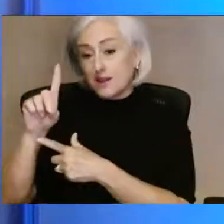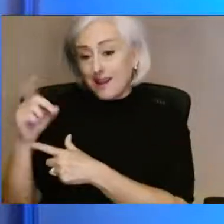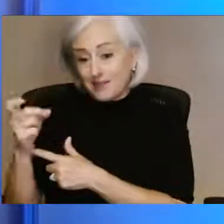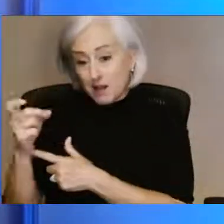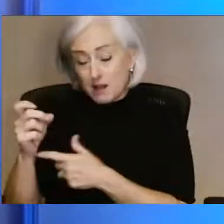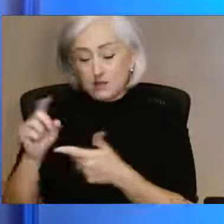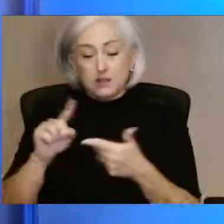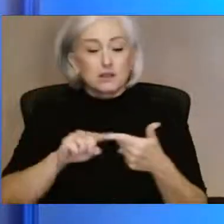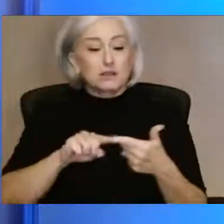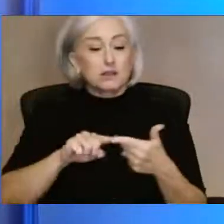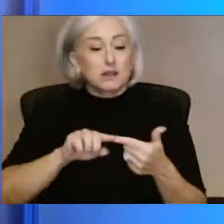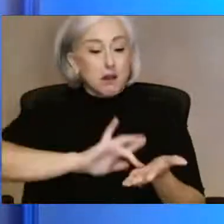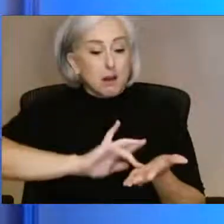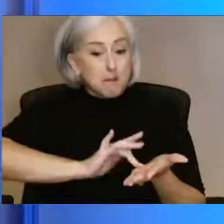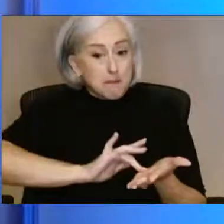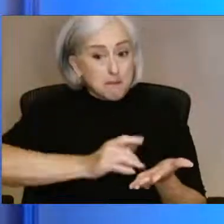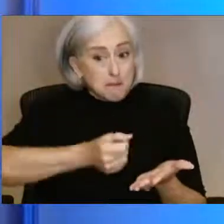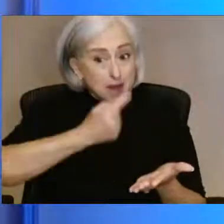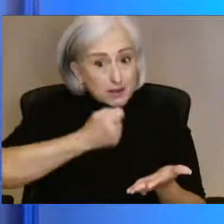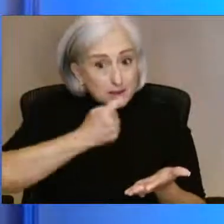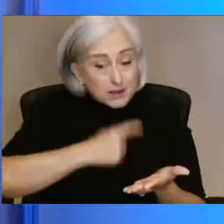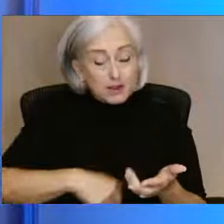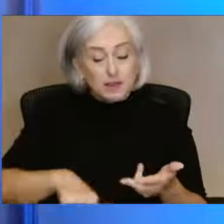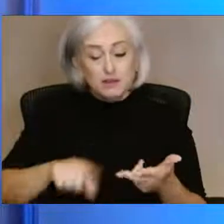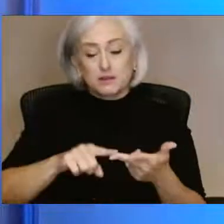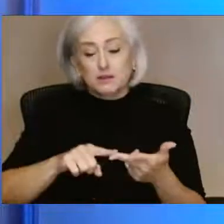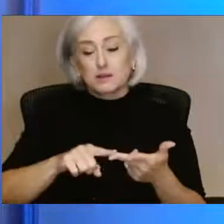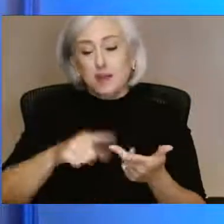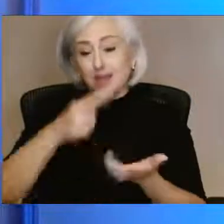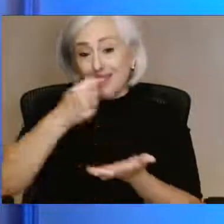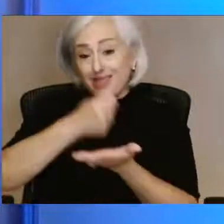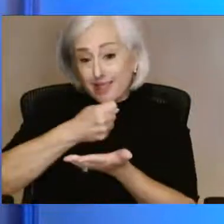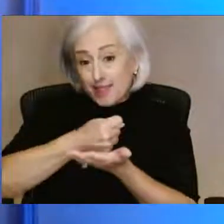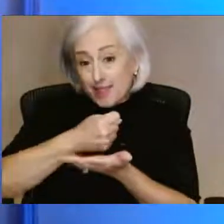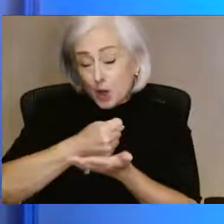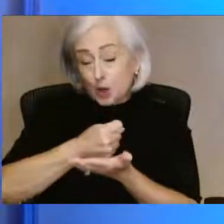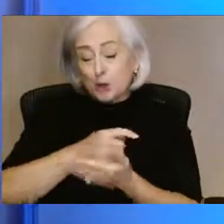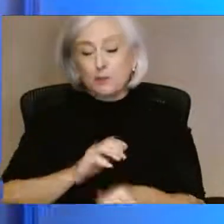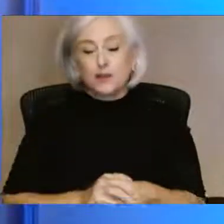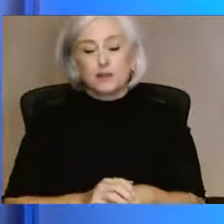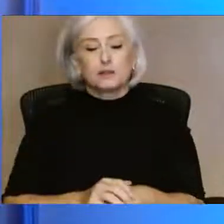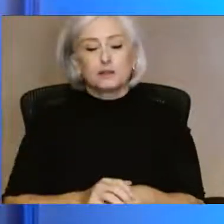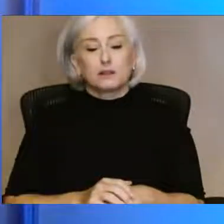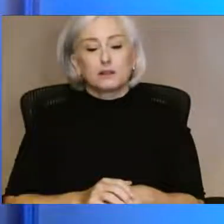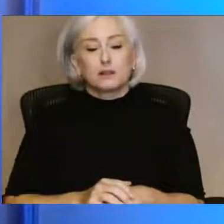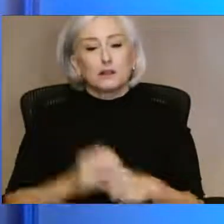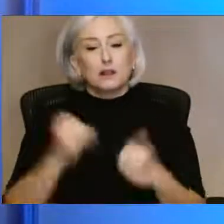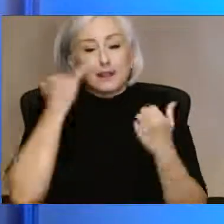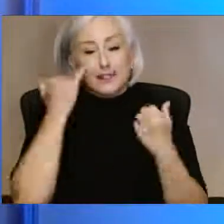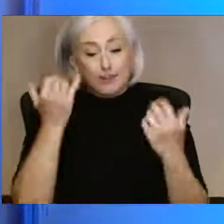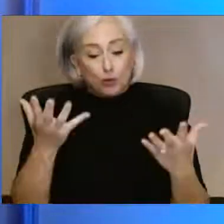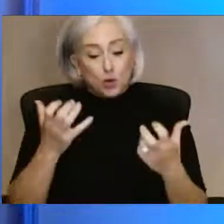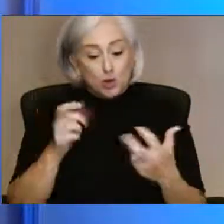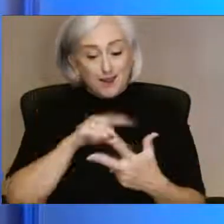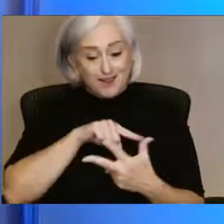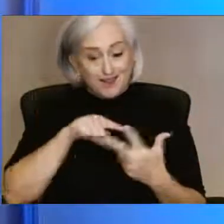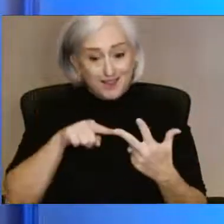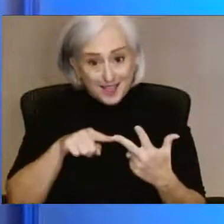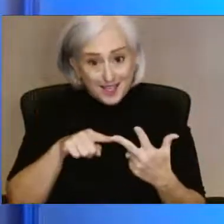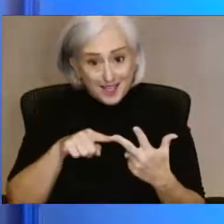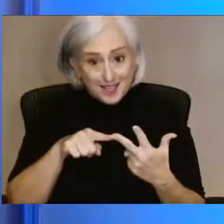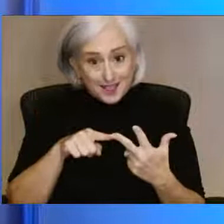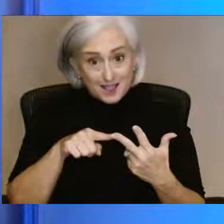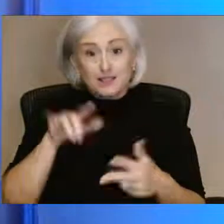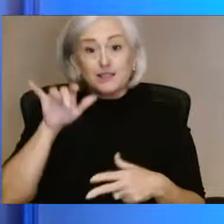and various therapies. And in order to have those, I think of those as like the terminal branches and the leaves